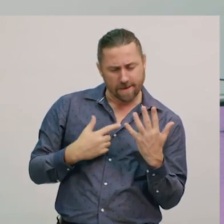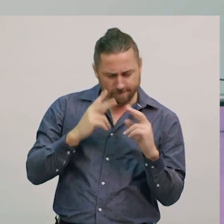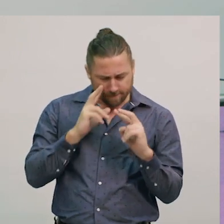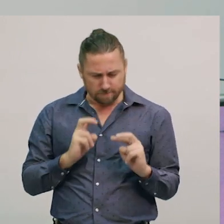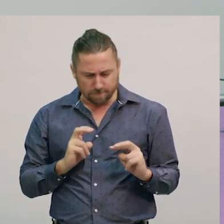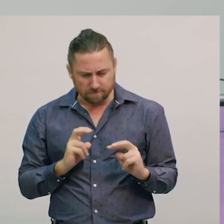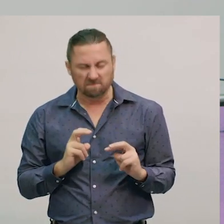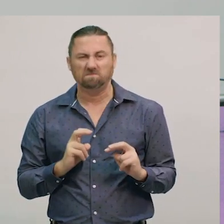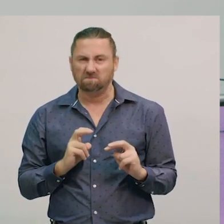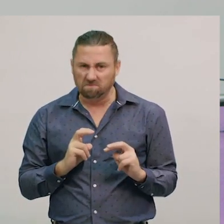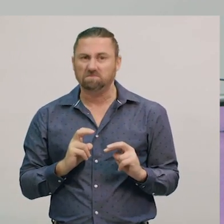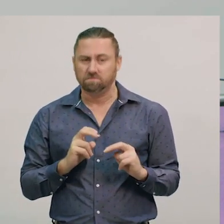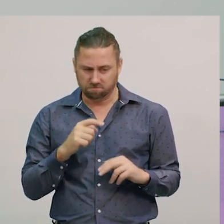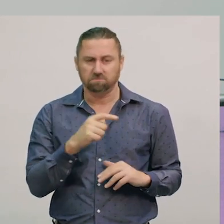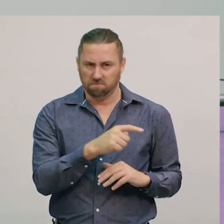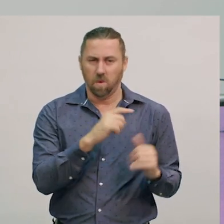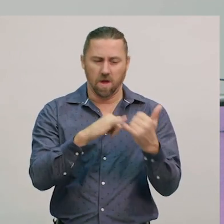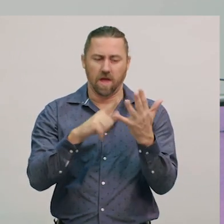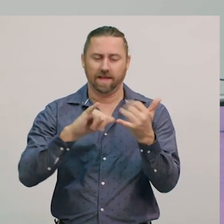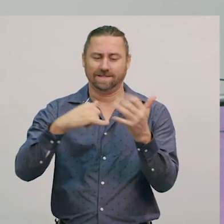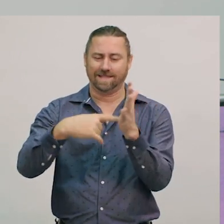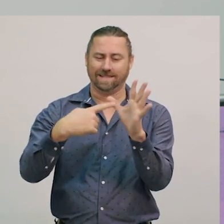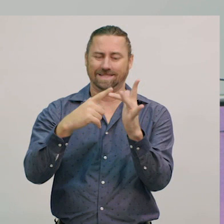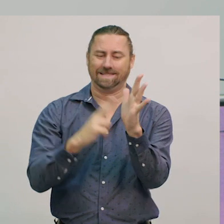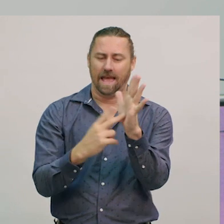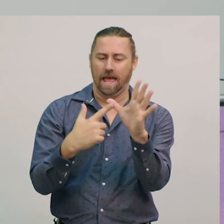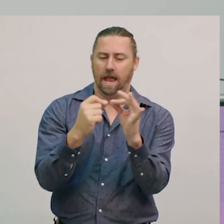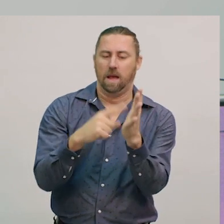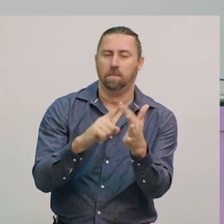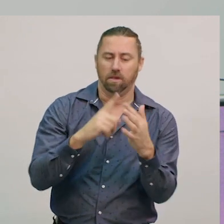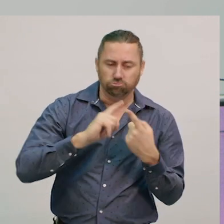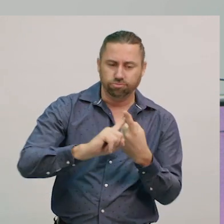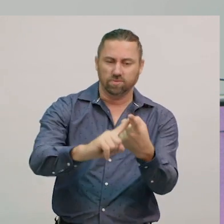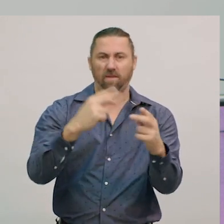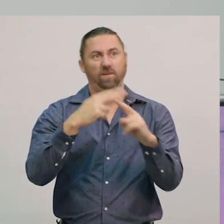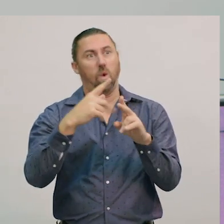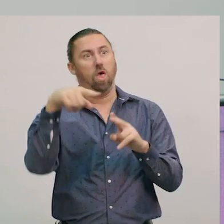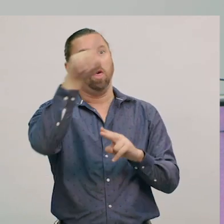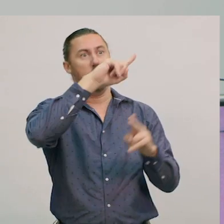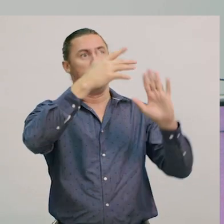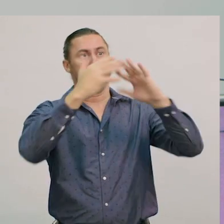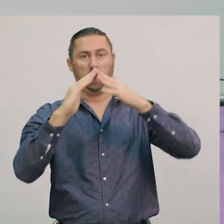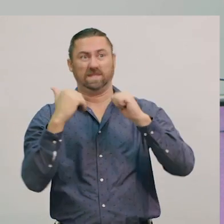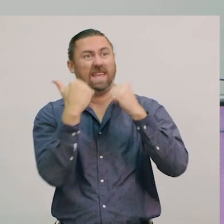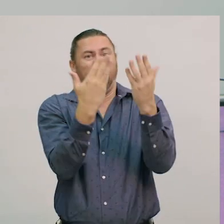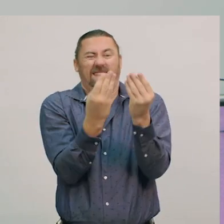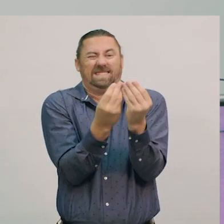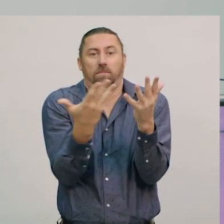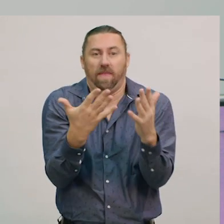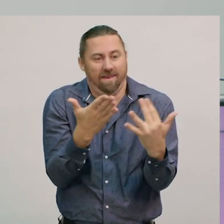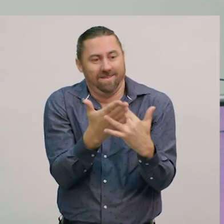can conclude these are sustainable ways to provide some communities around the world with access to